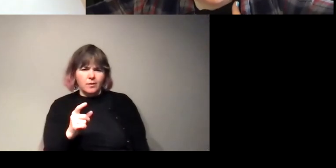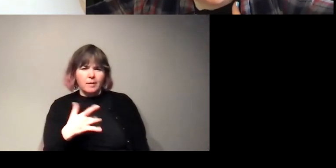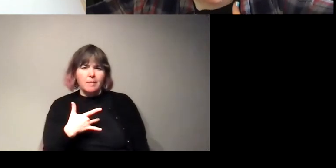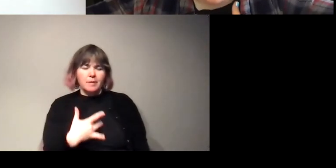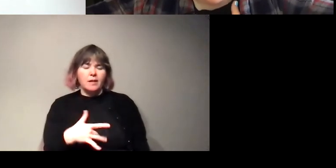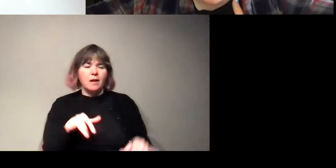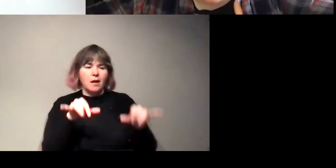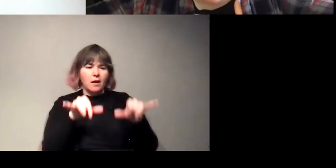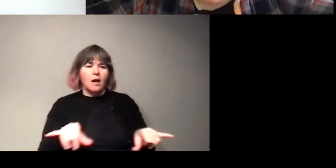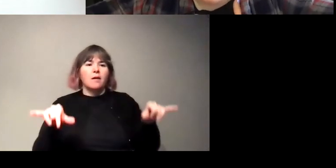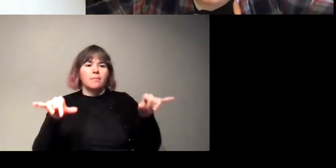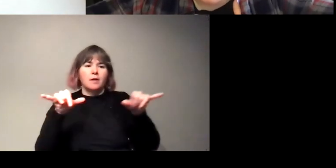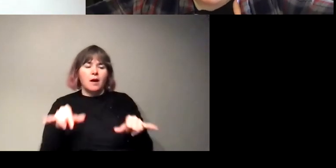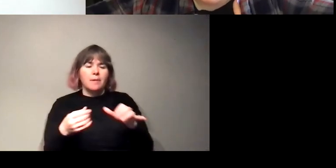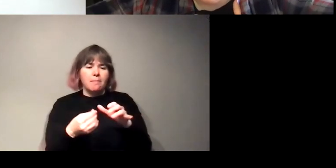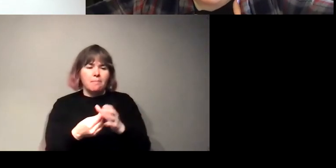plant in the prairie?